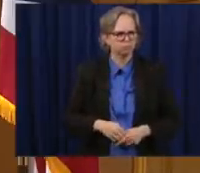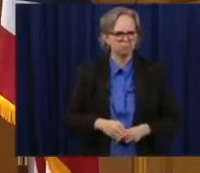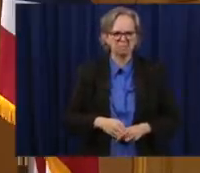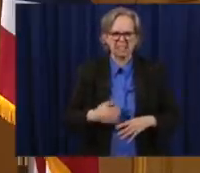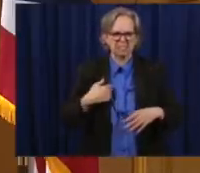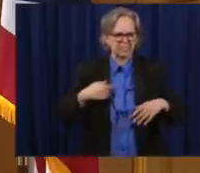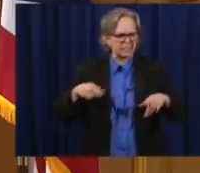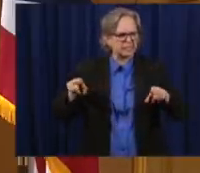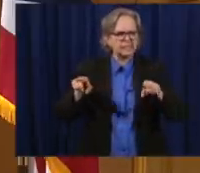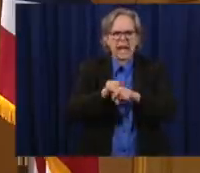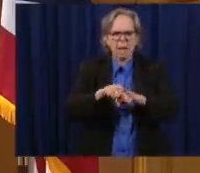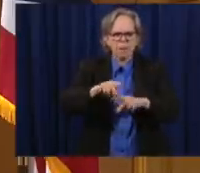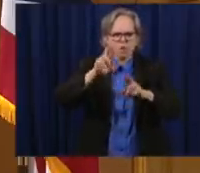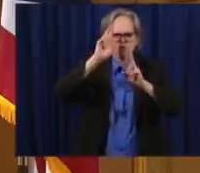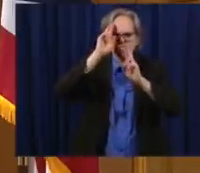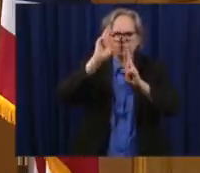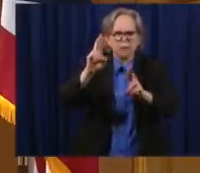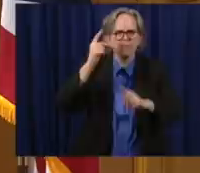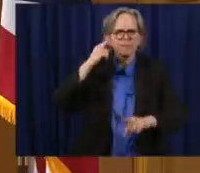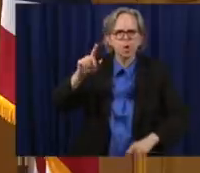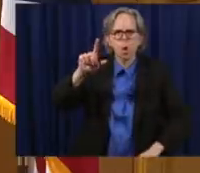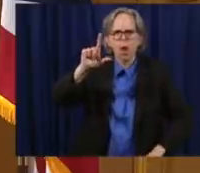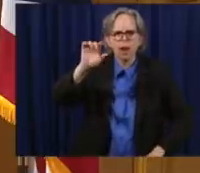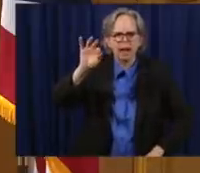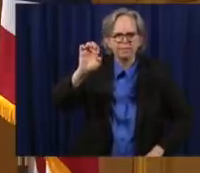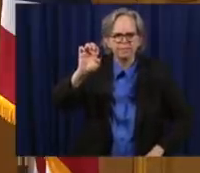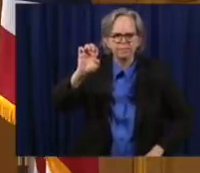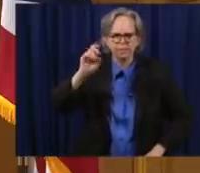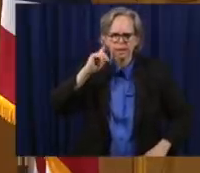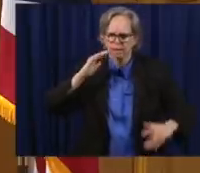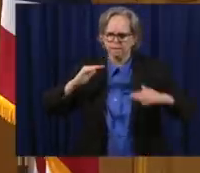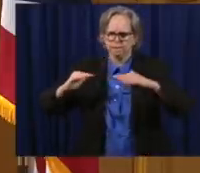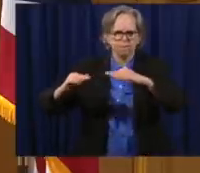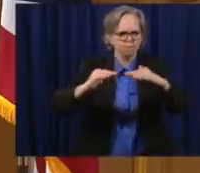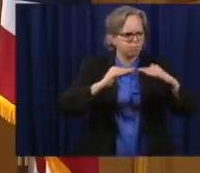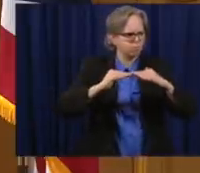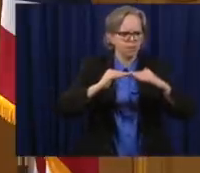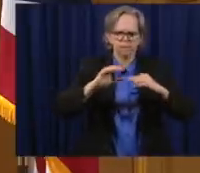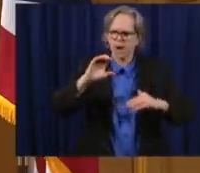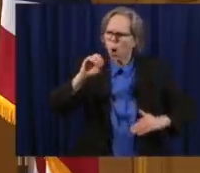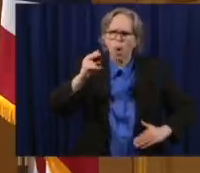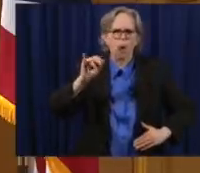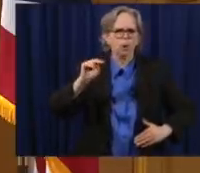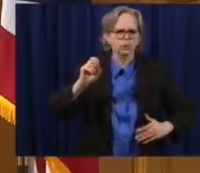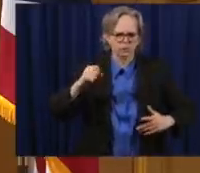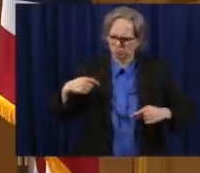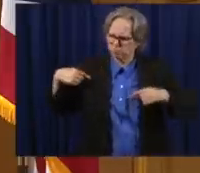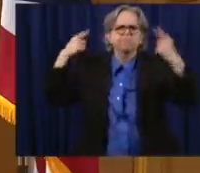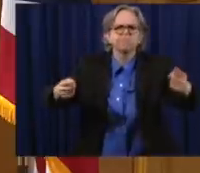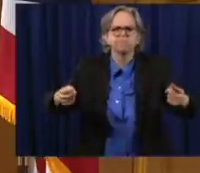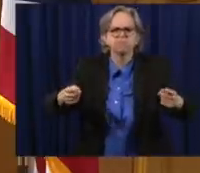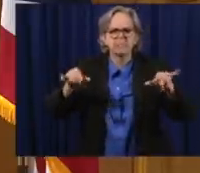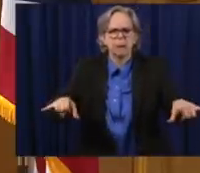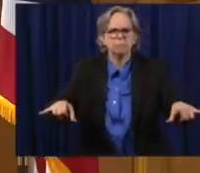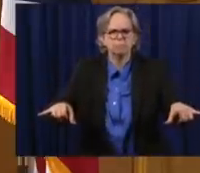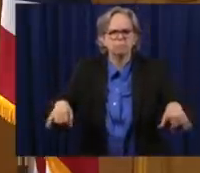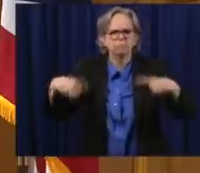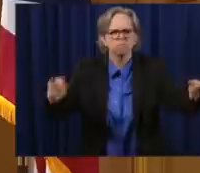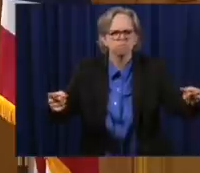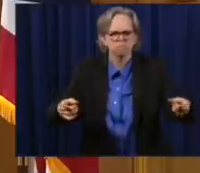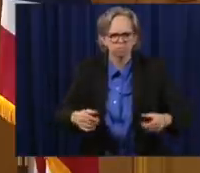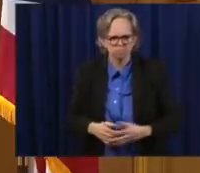respect for our fellow Ohioans that we've done in everything else we've done throughout this, from the time that we